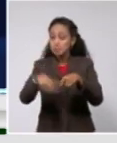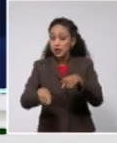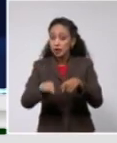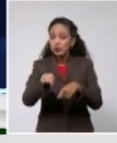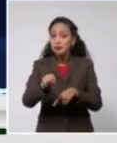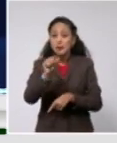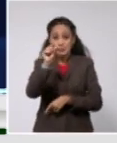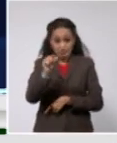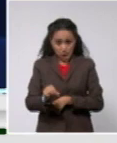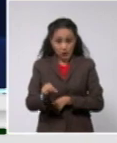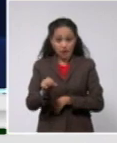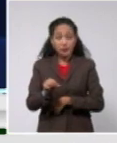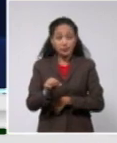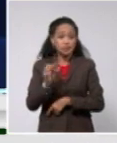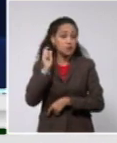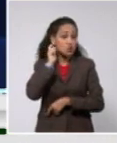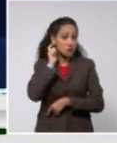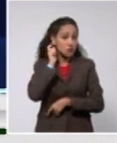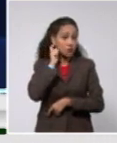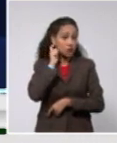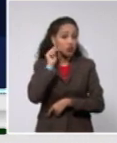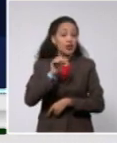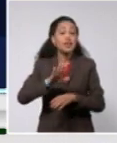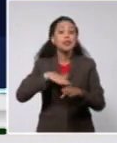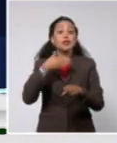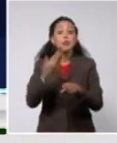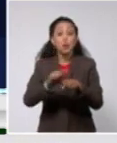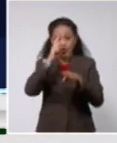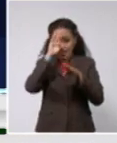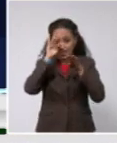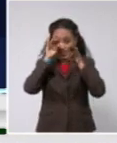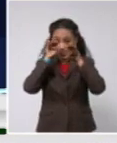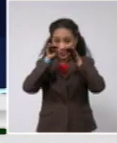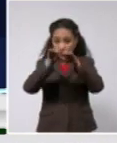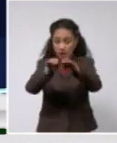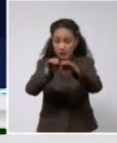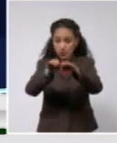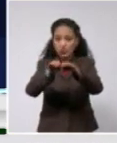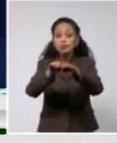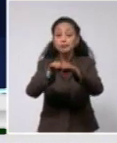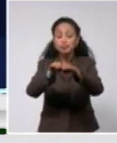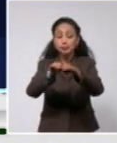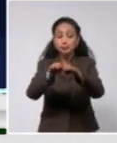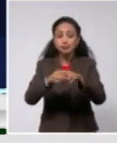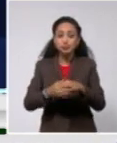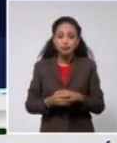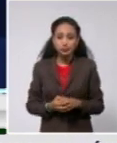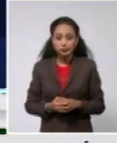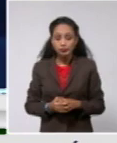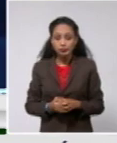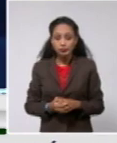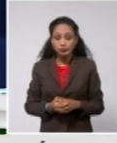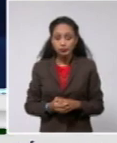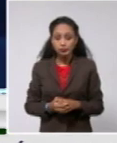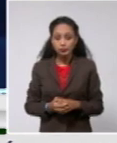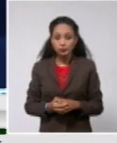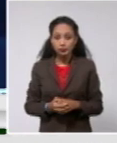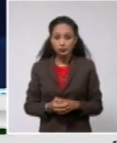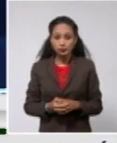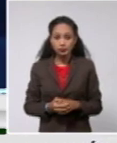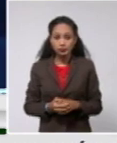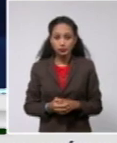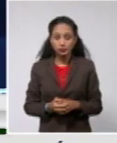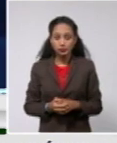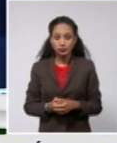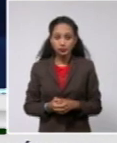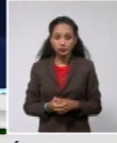were applied. However, yesterday, the patient suddenly experienced shortness of breath, after which she went